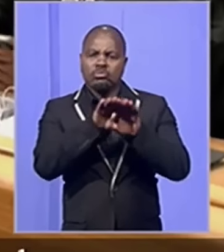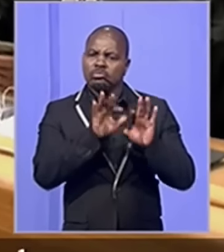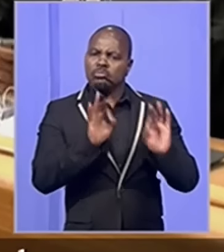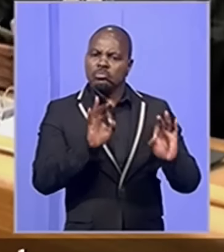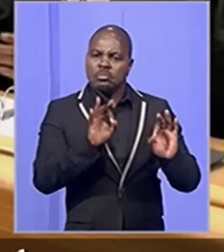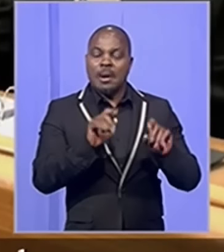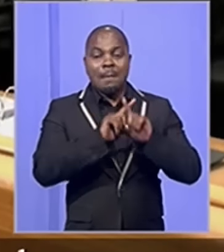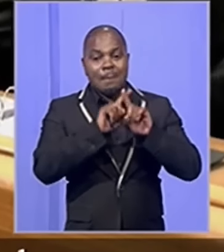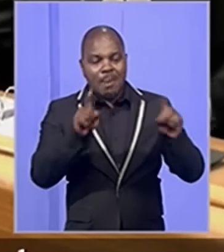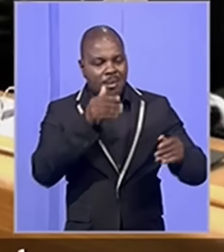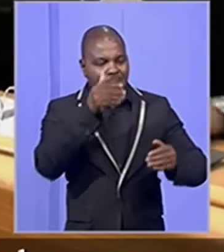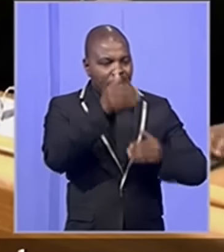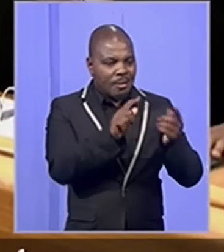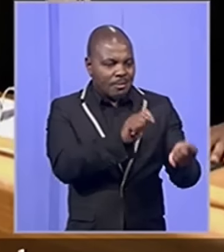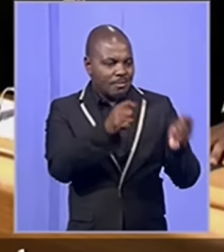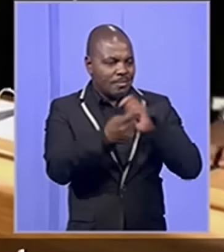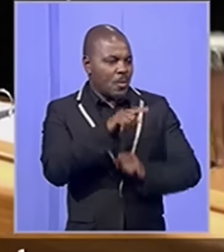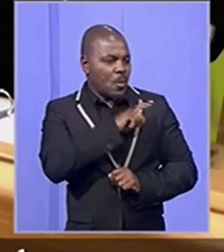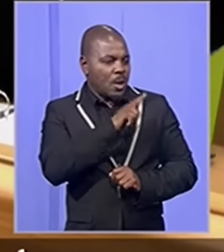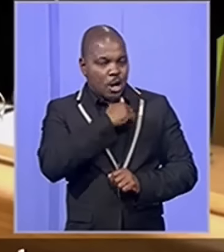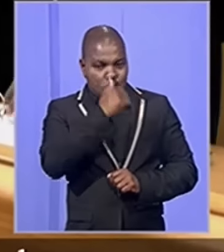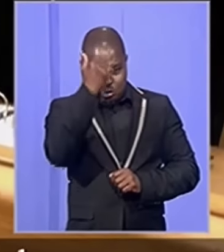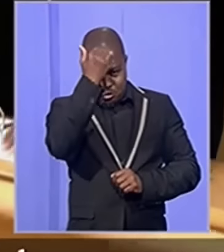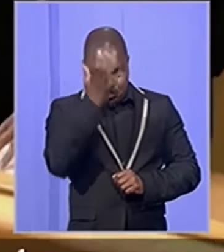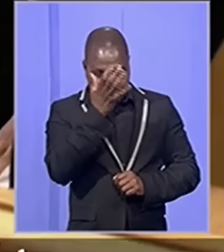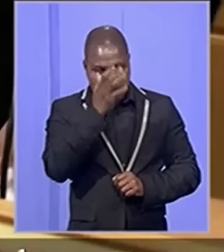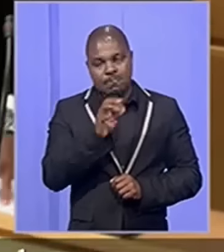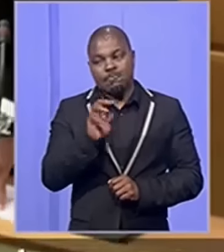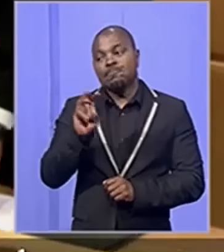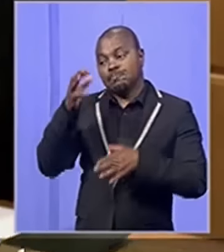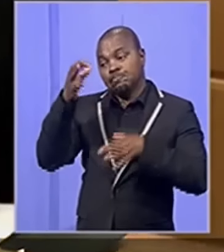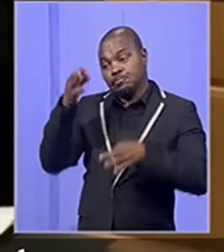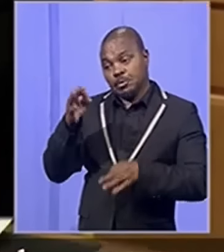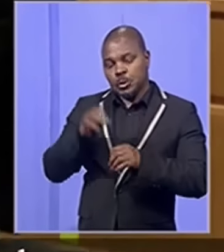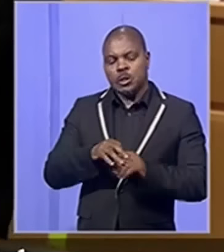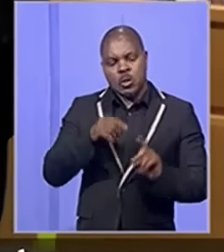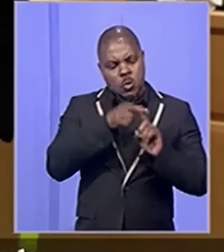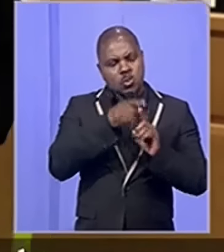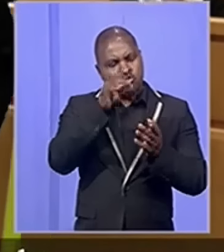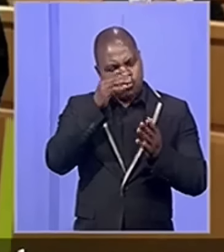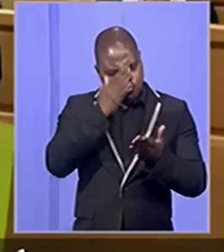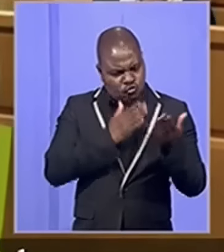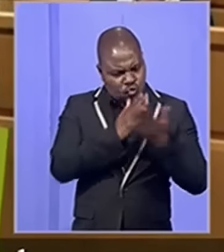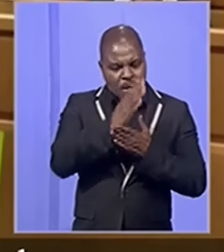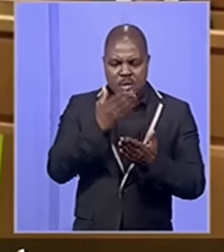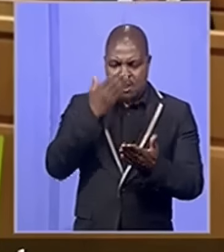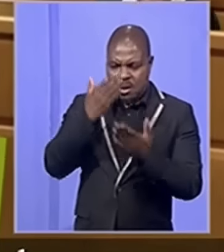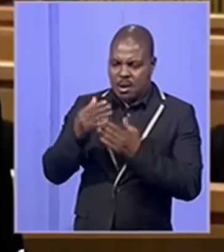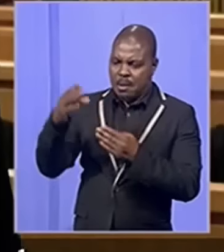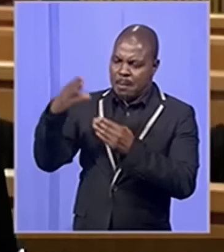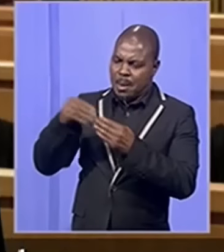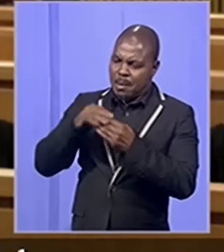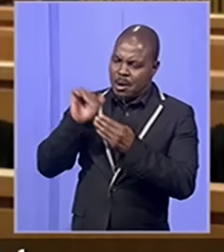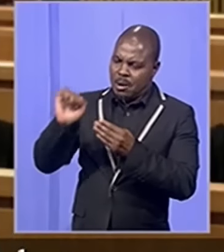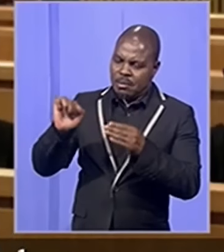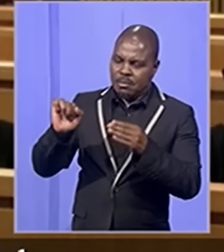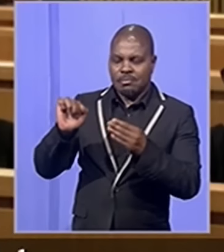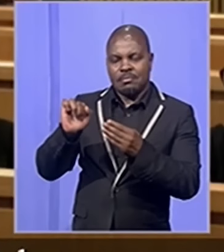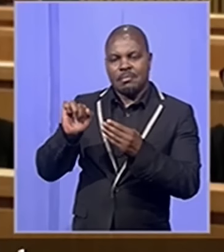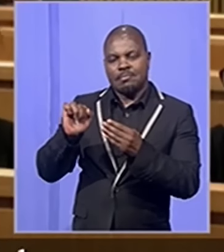seno se fetogile fa Jacob Zuma a ne a ba swetsa gore o na le tshwanelo ya go khutlisa botokololo jwa bone. Those are